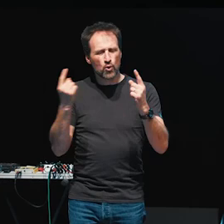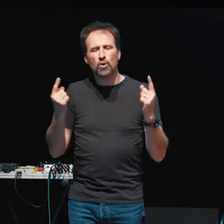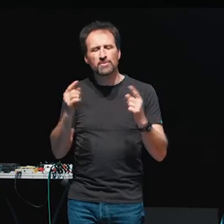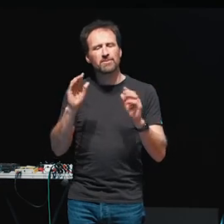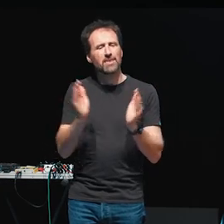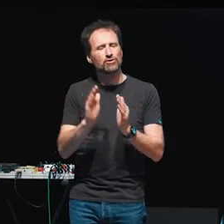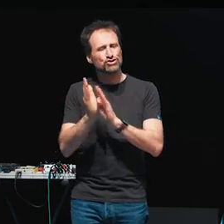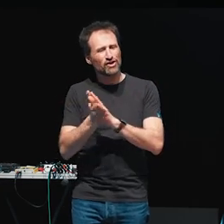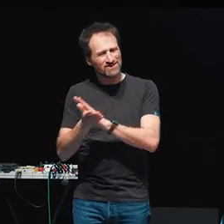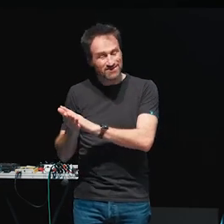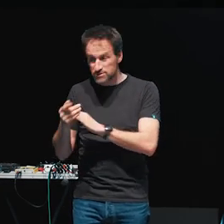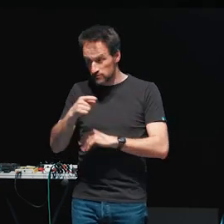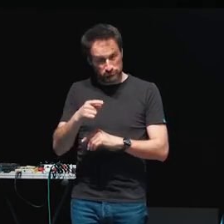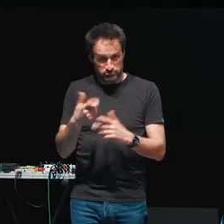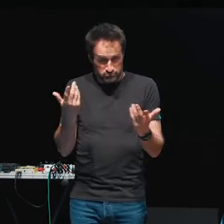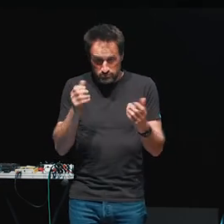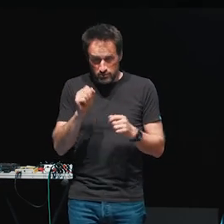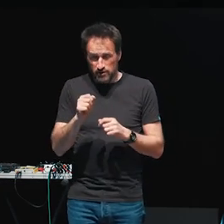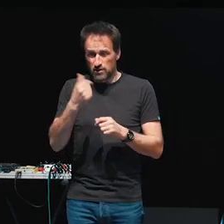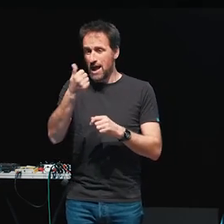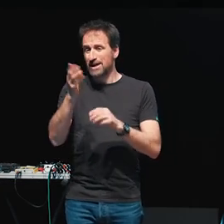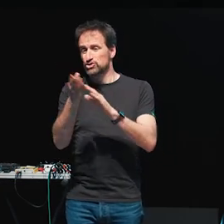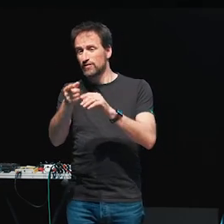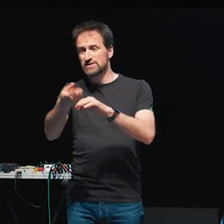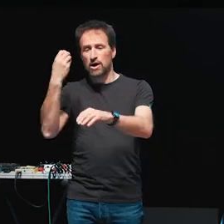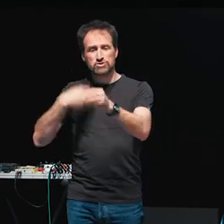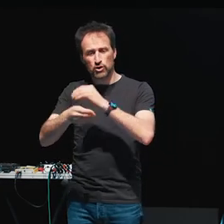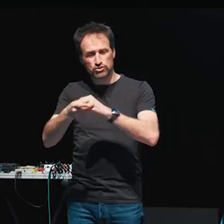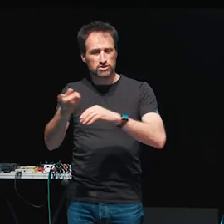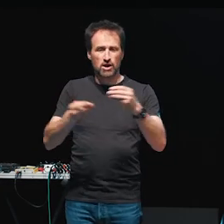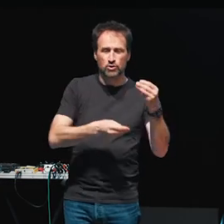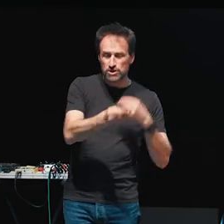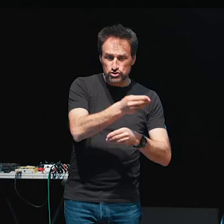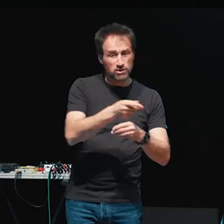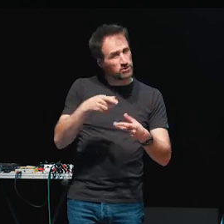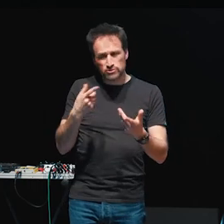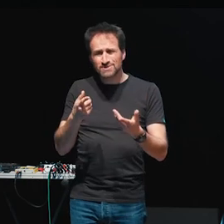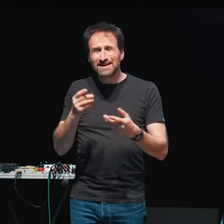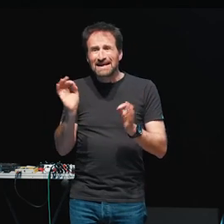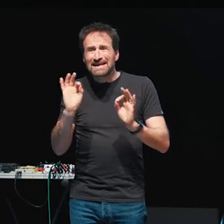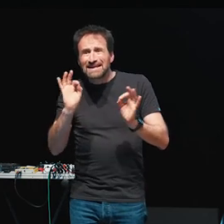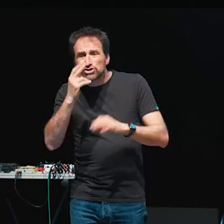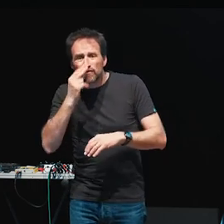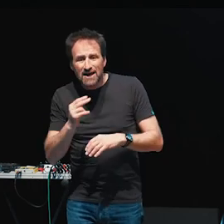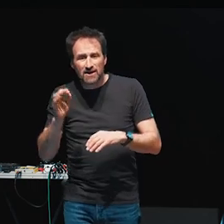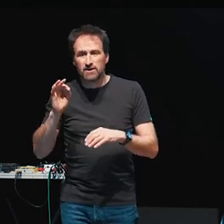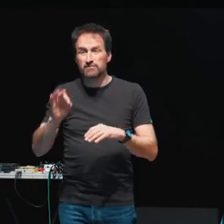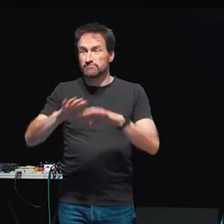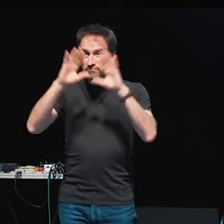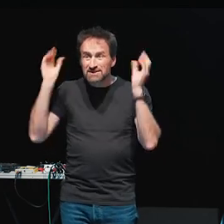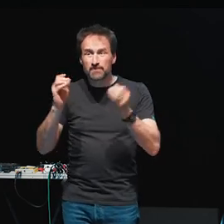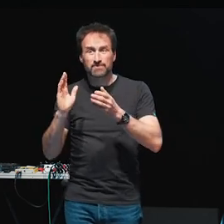swap out these things without having to cause critical failures or a disruption in service.